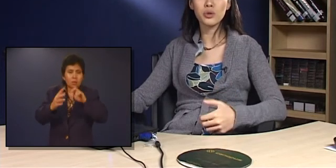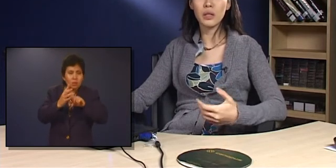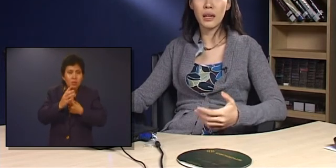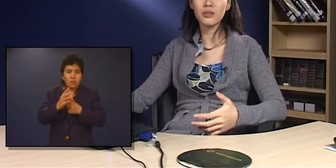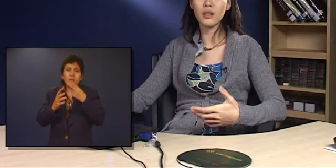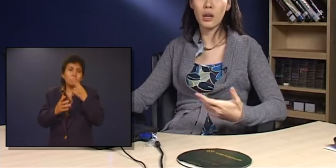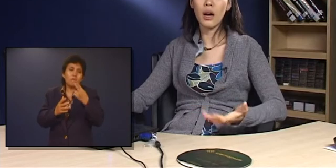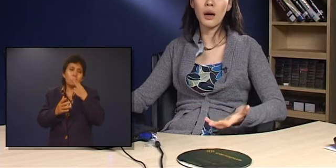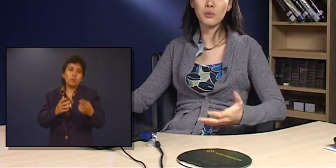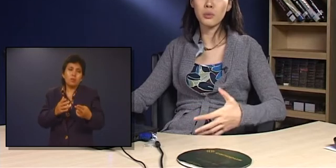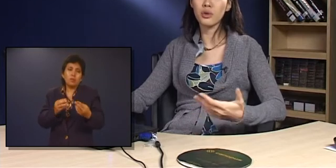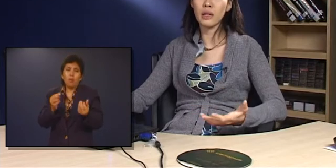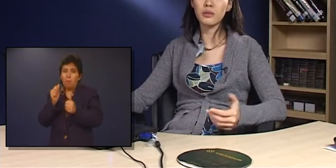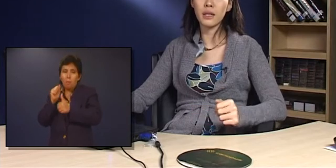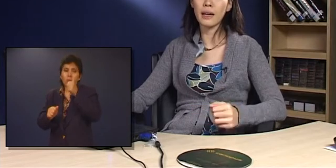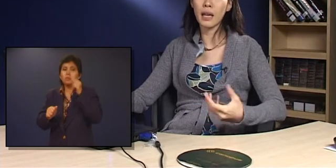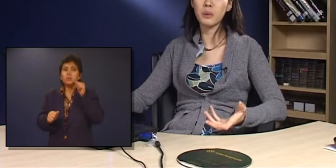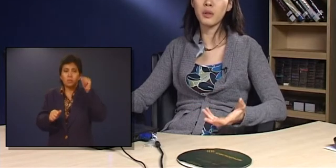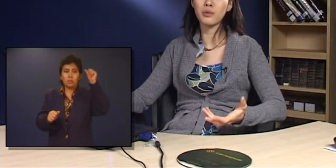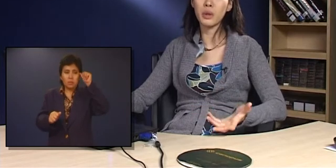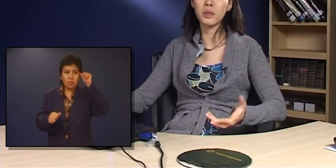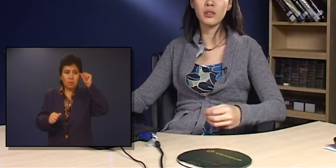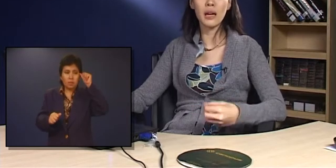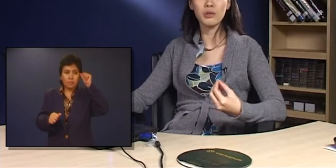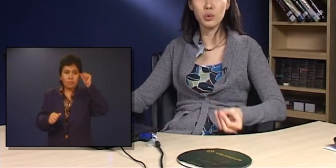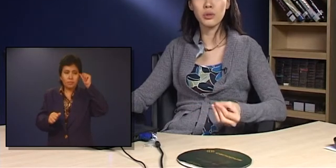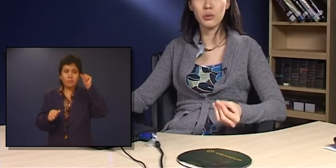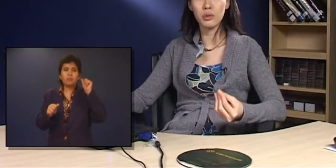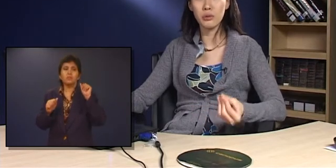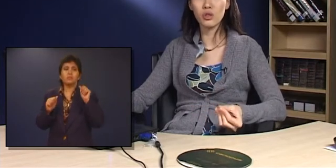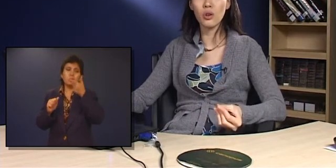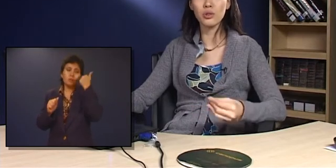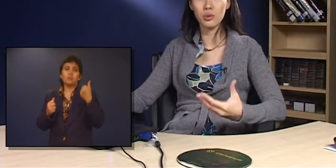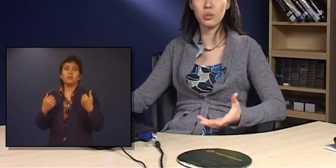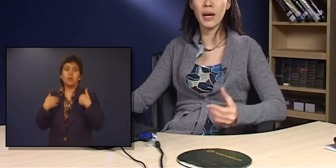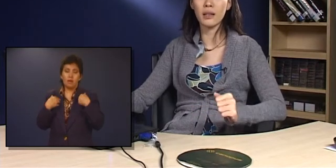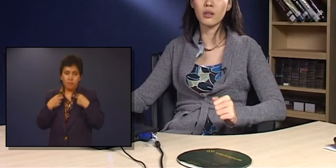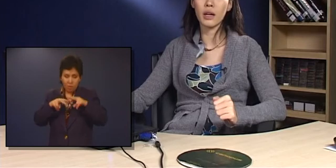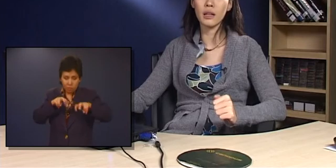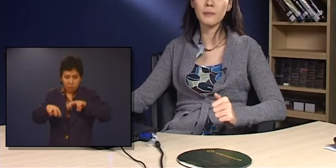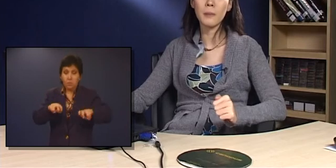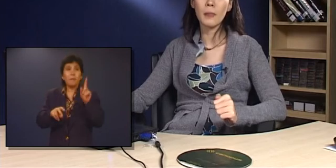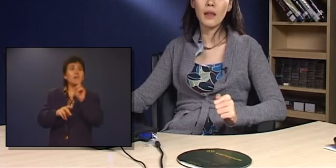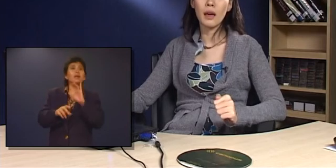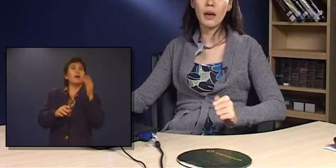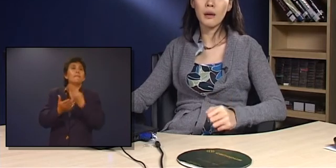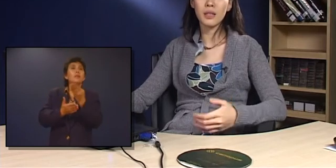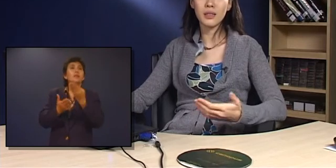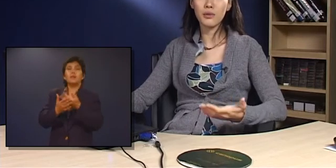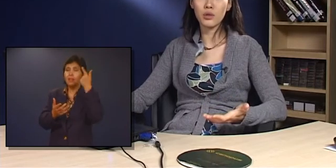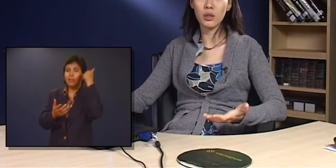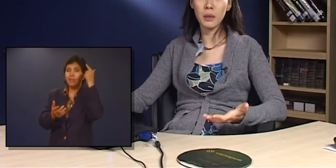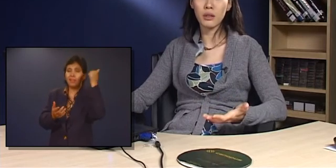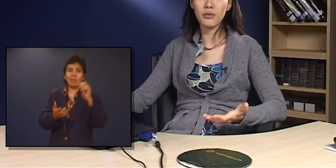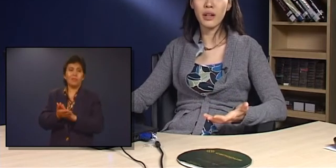Smoking, most adults, I'm sure most adults, they are capable of doing because they have the resource to buy it, okay? And